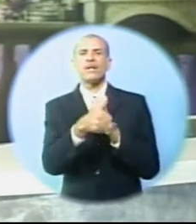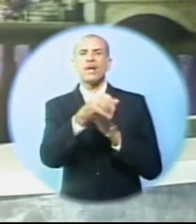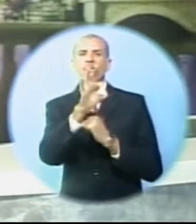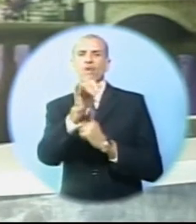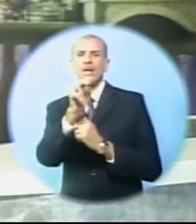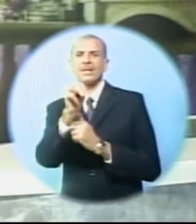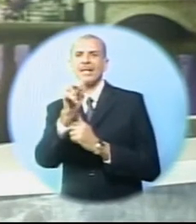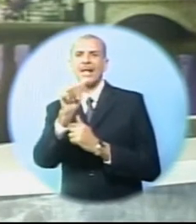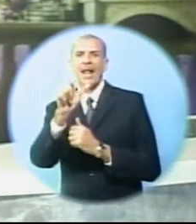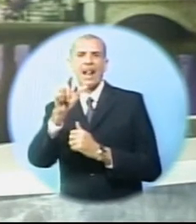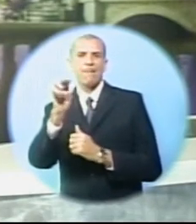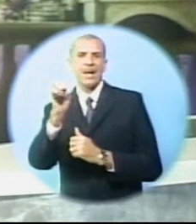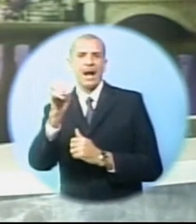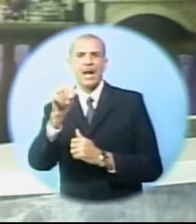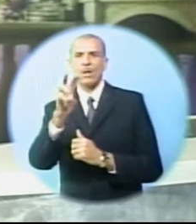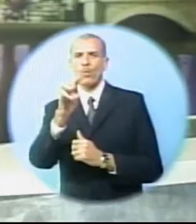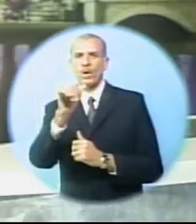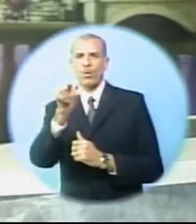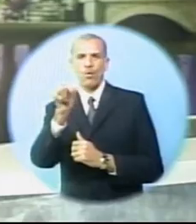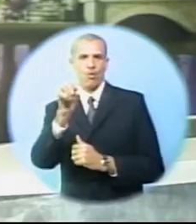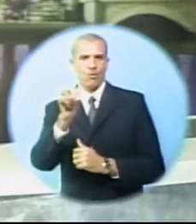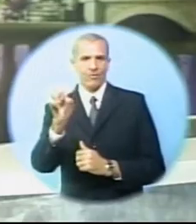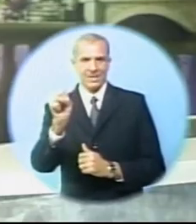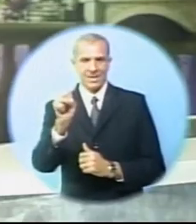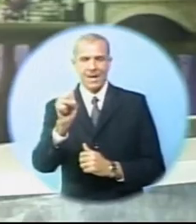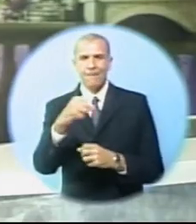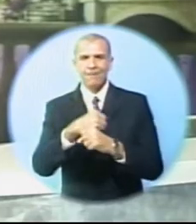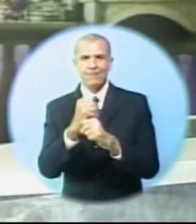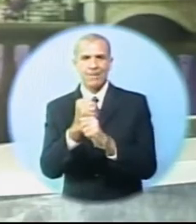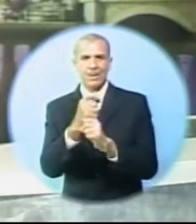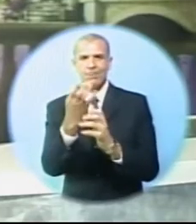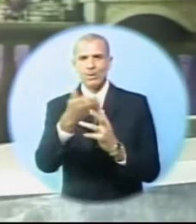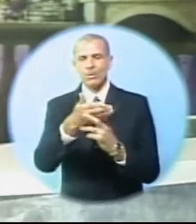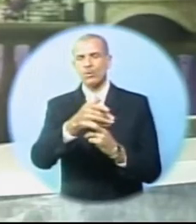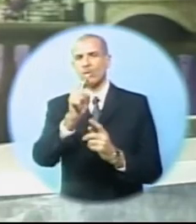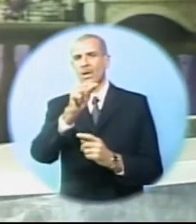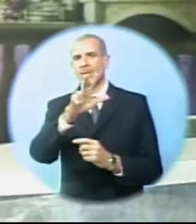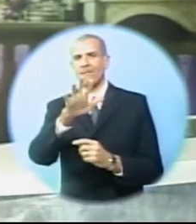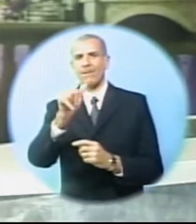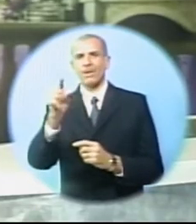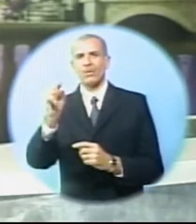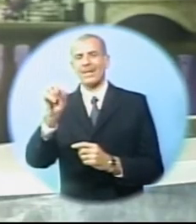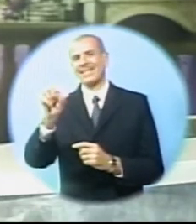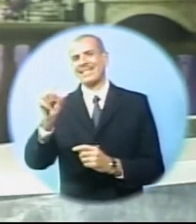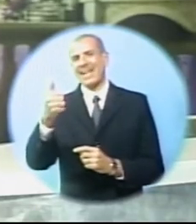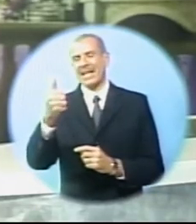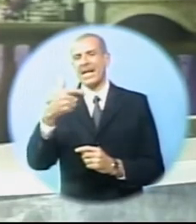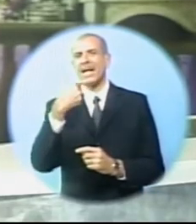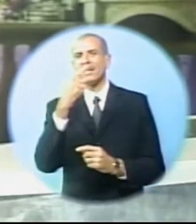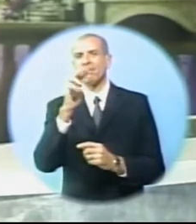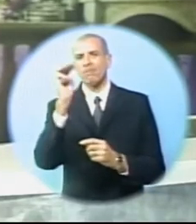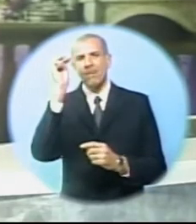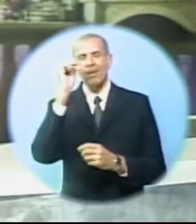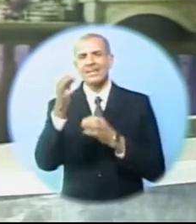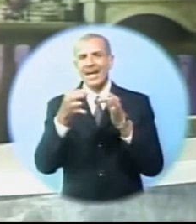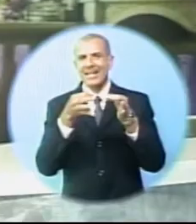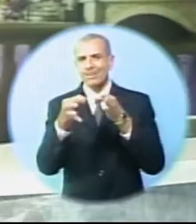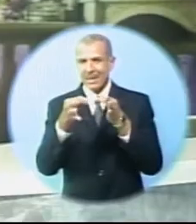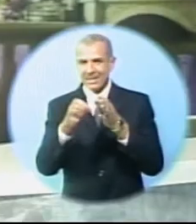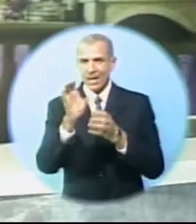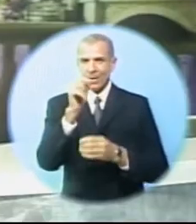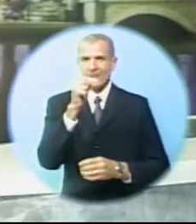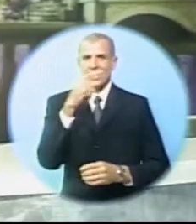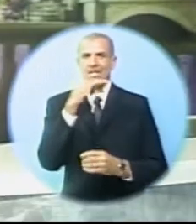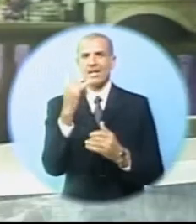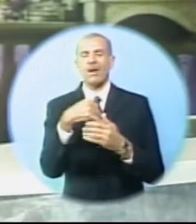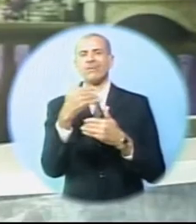Frontier, Almera, and Wingroads, manufactured between 2005 and 2010. Mr. Morris explains that Courtesy is